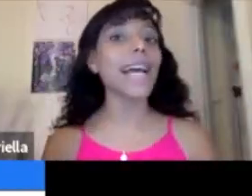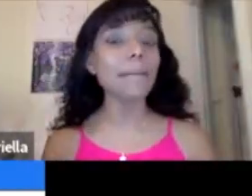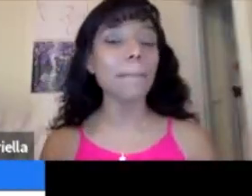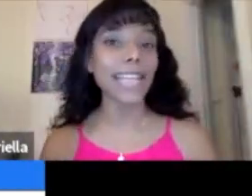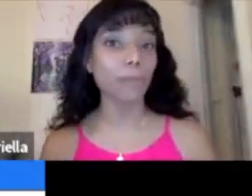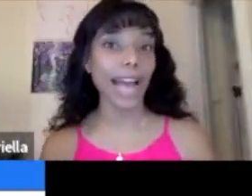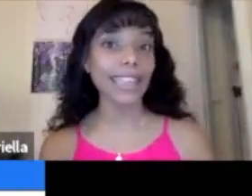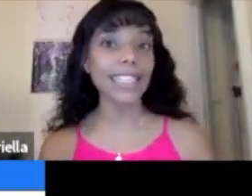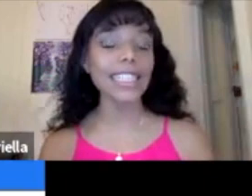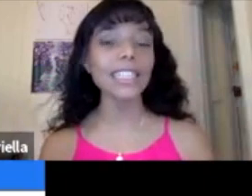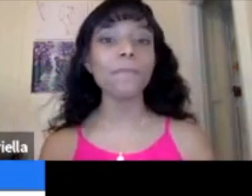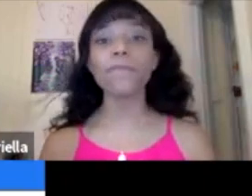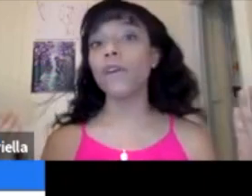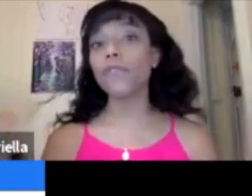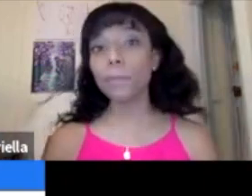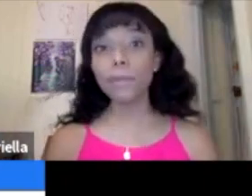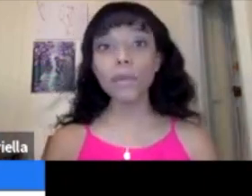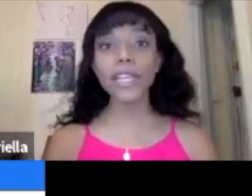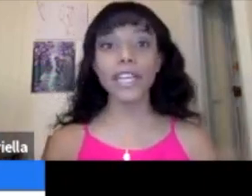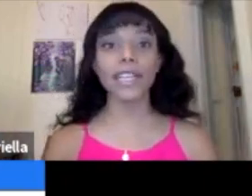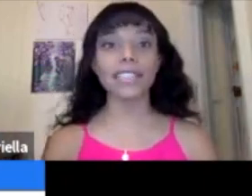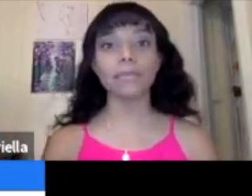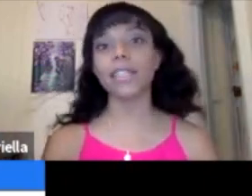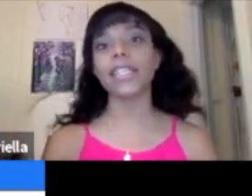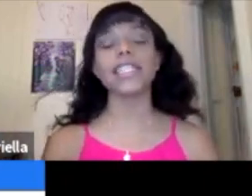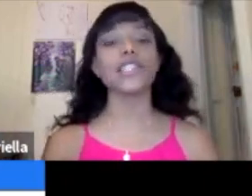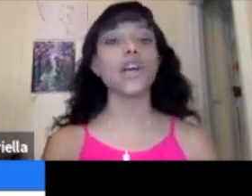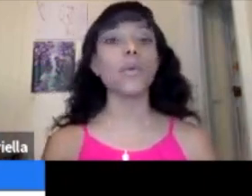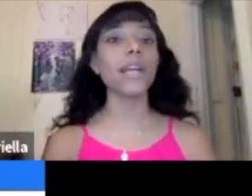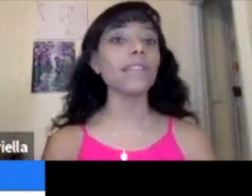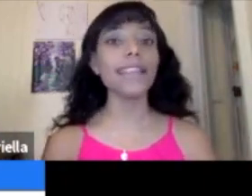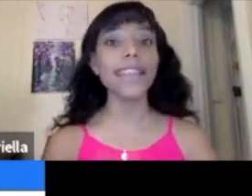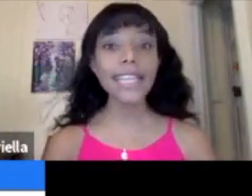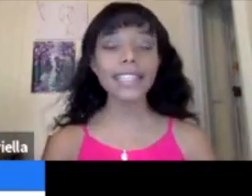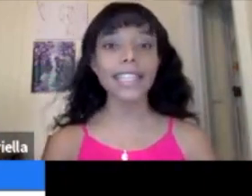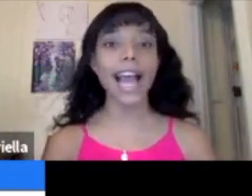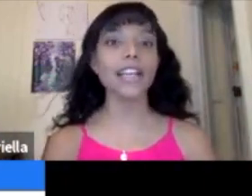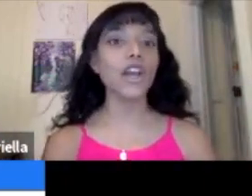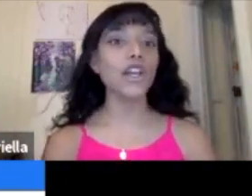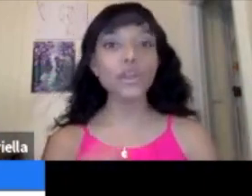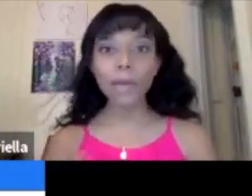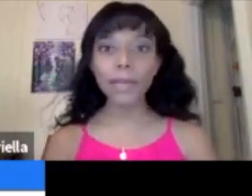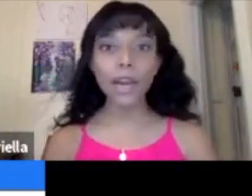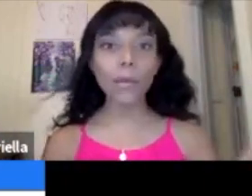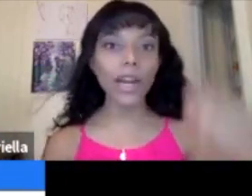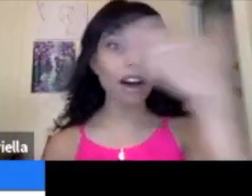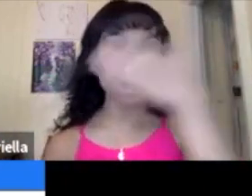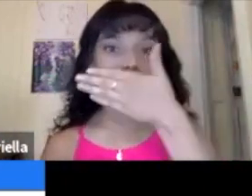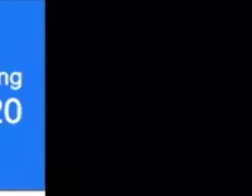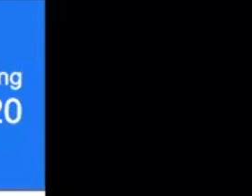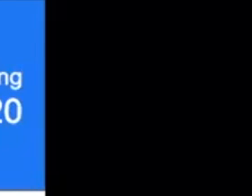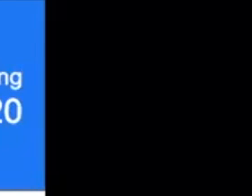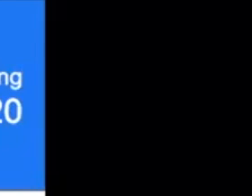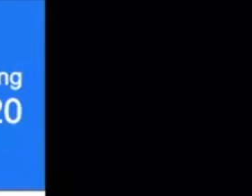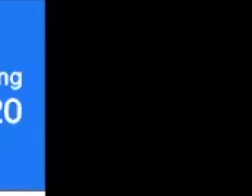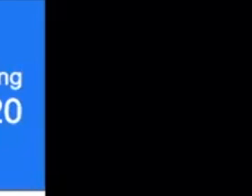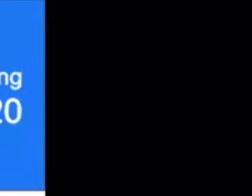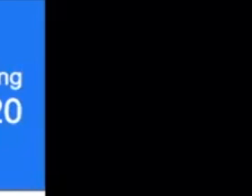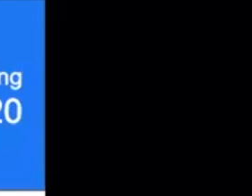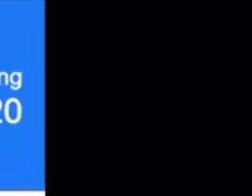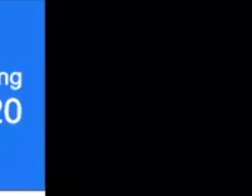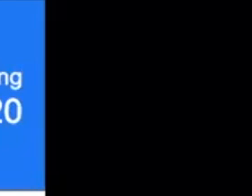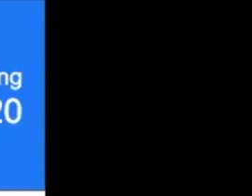some best practices for people with hearing disabilities. So one of the things that you may be aware of is that